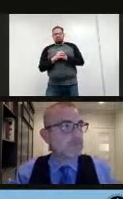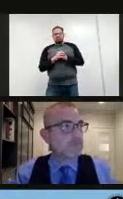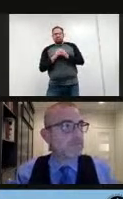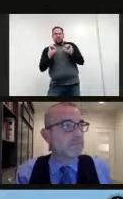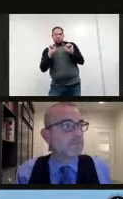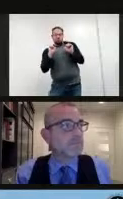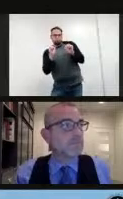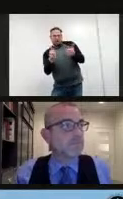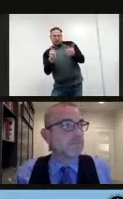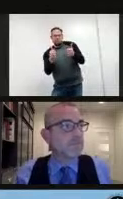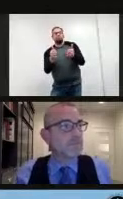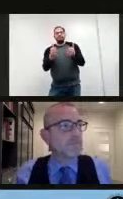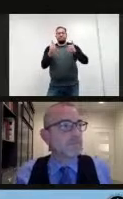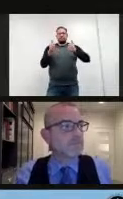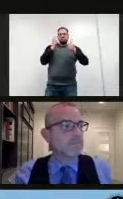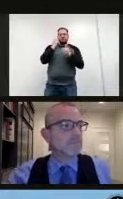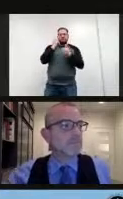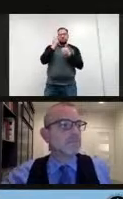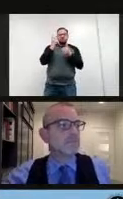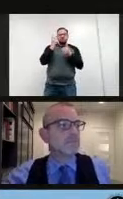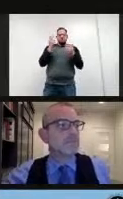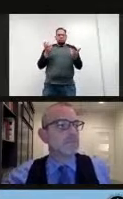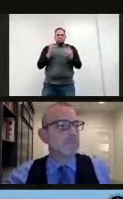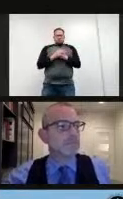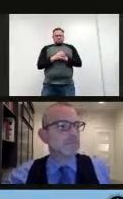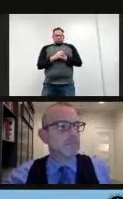great. Let's see. So